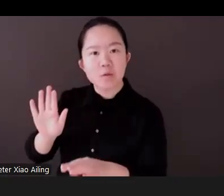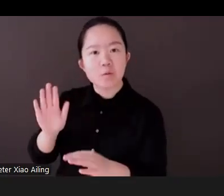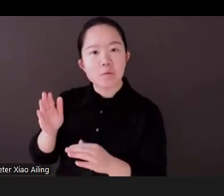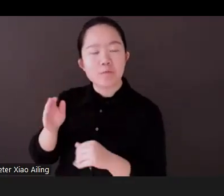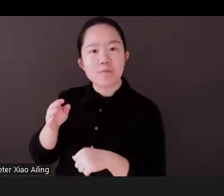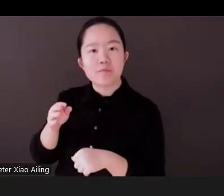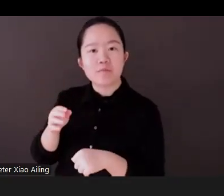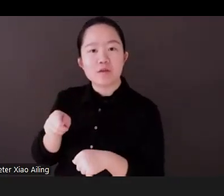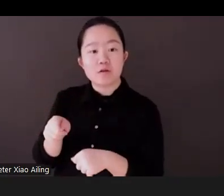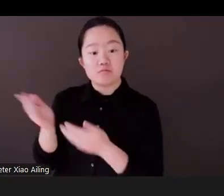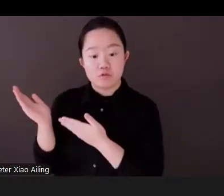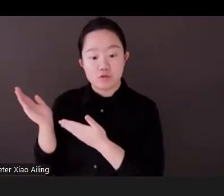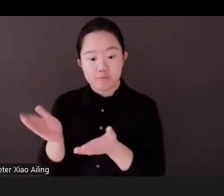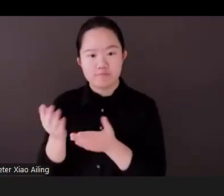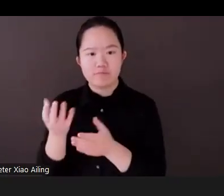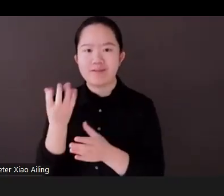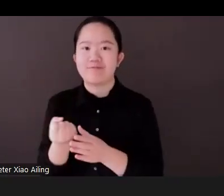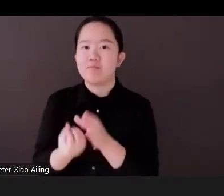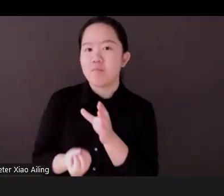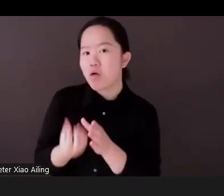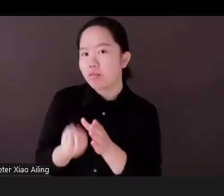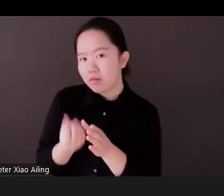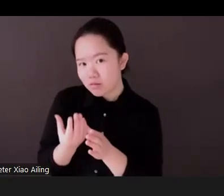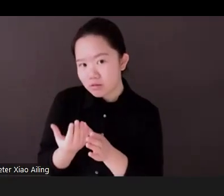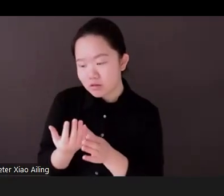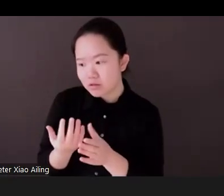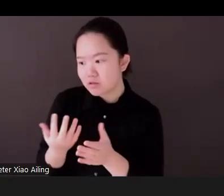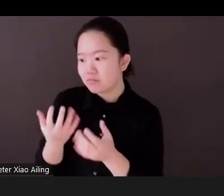using products, and there is a five-year